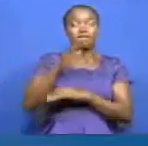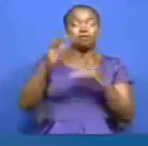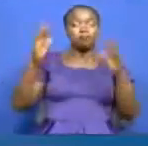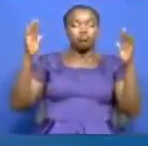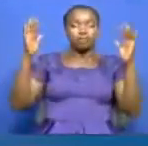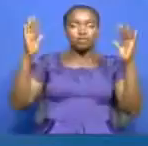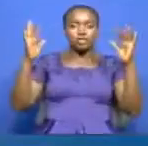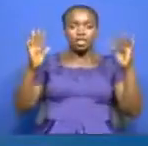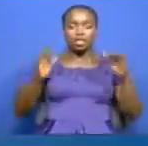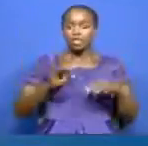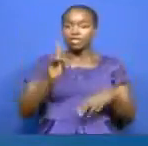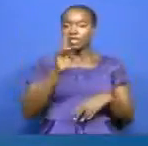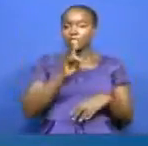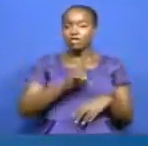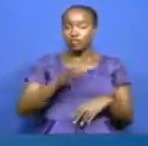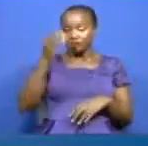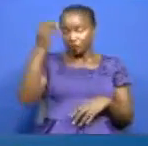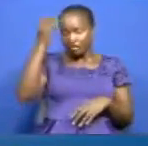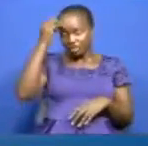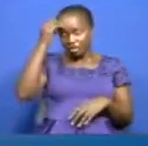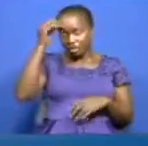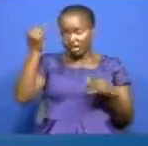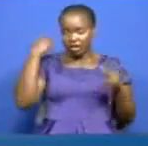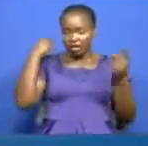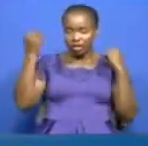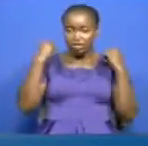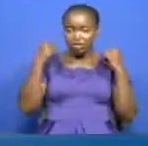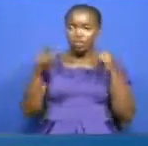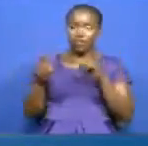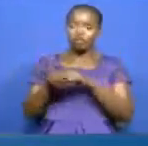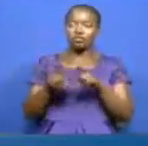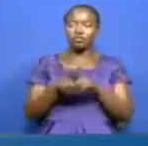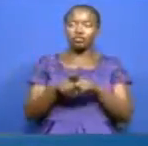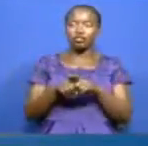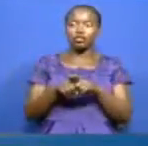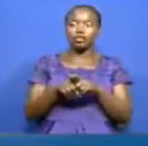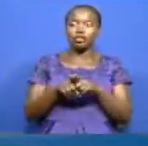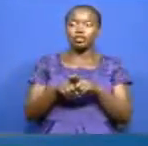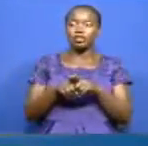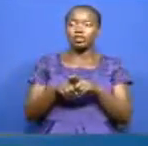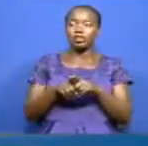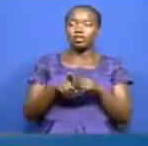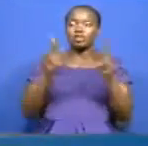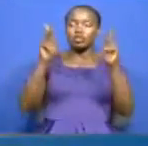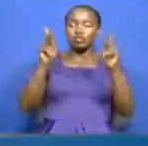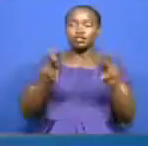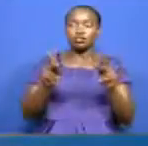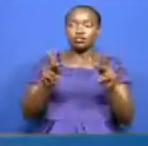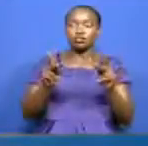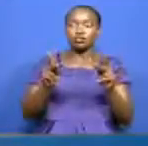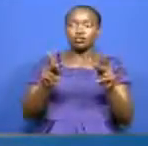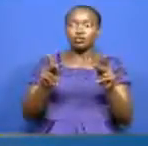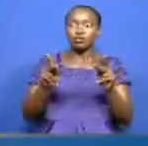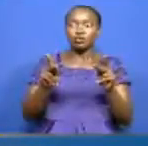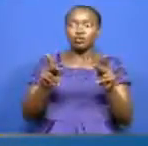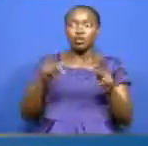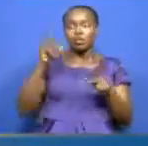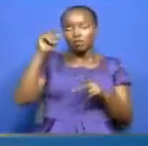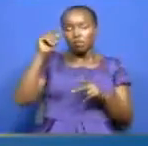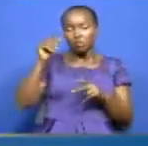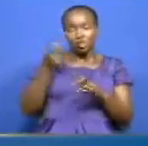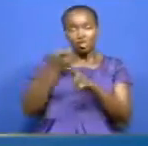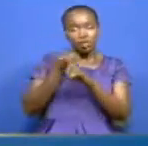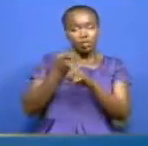and thunderstorms in Kitale and Kericho, and the same will be experienced in areas of Kisumu. For residents of Mombasa,